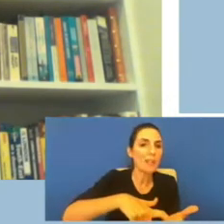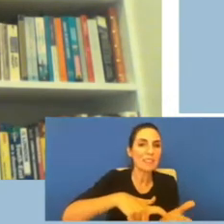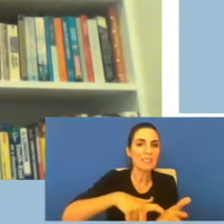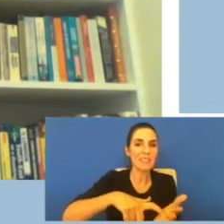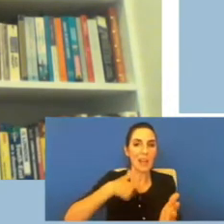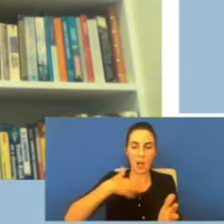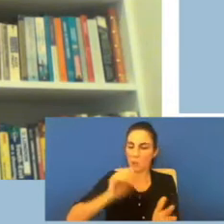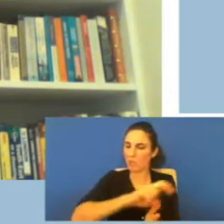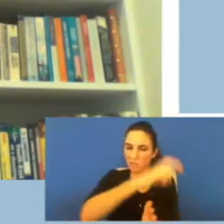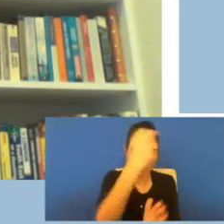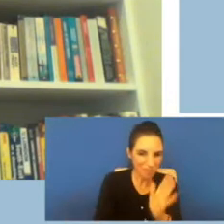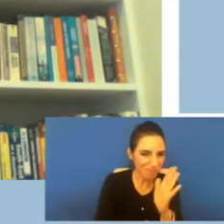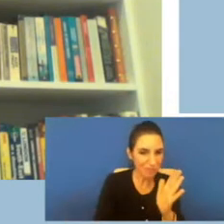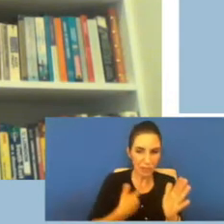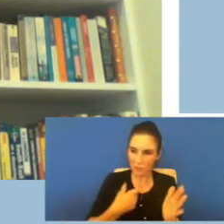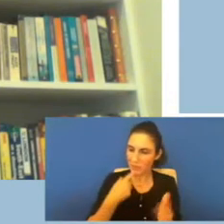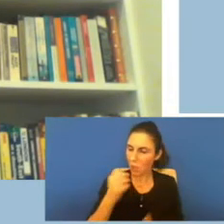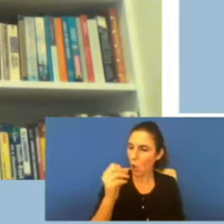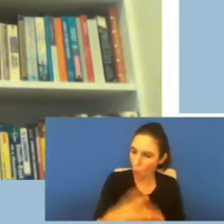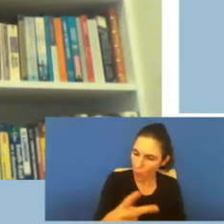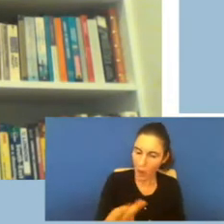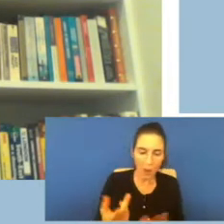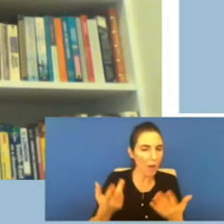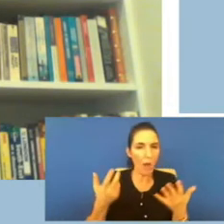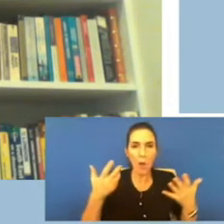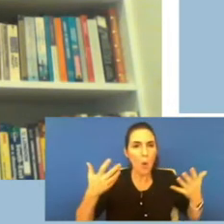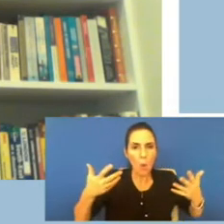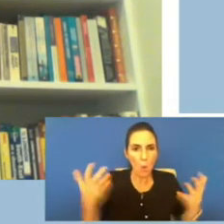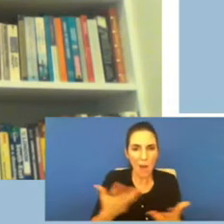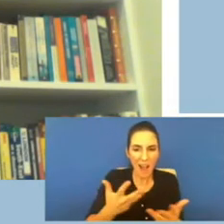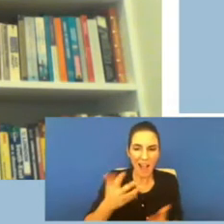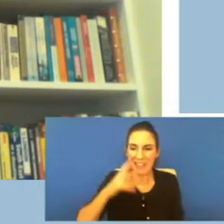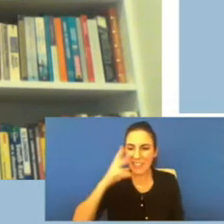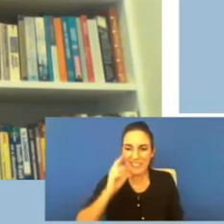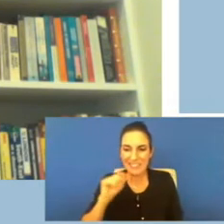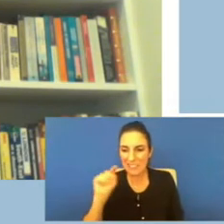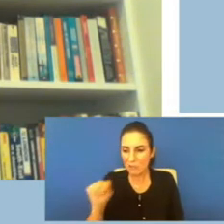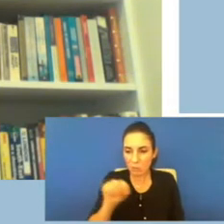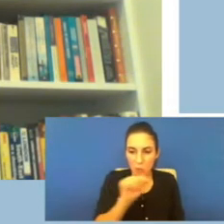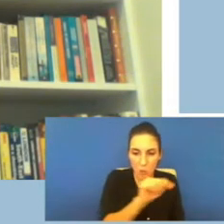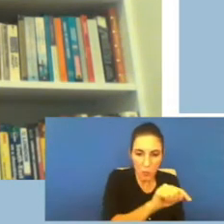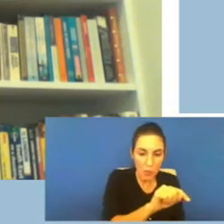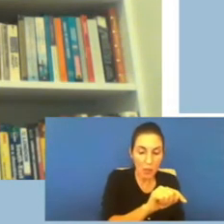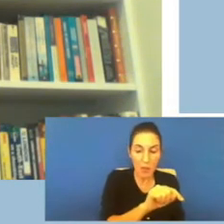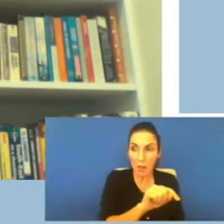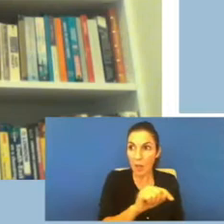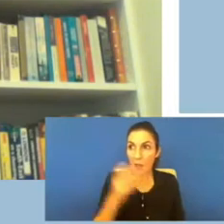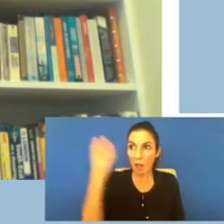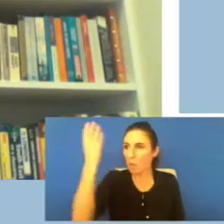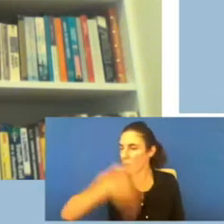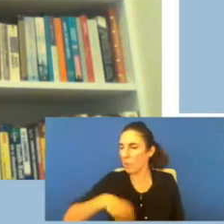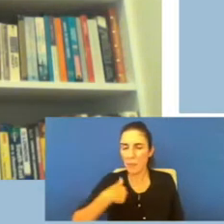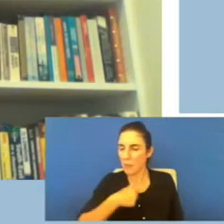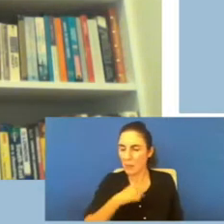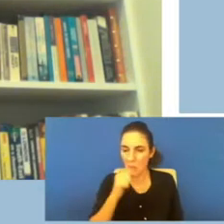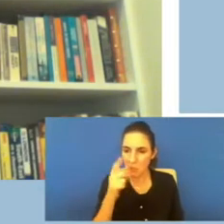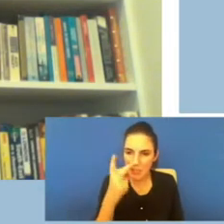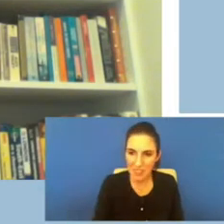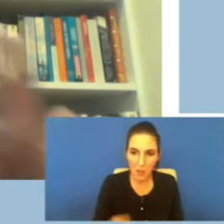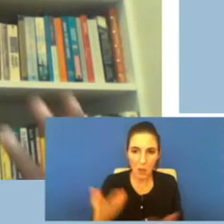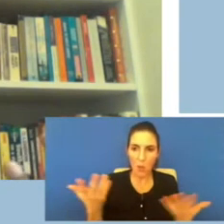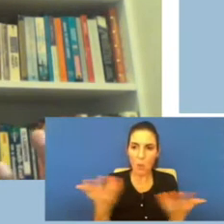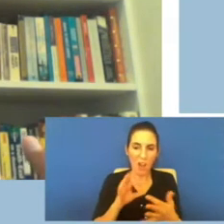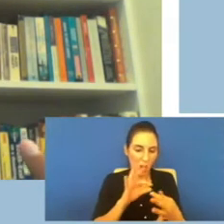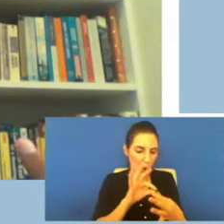say, okay, what are the experiences that are being invisibilized here? What are the relational costs